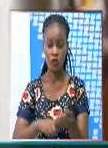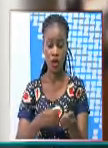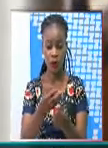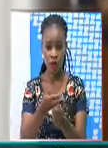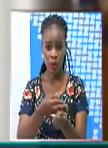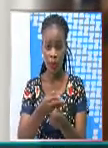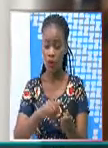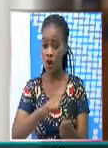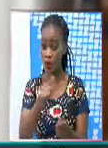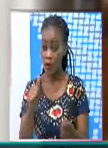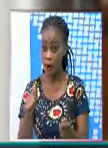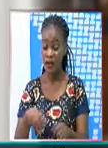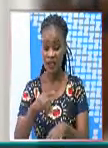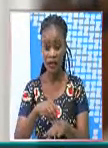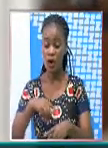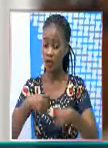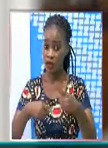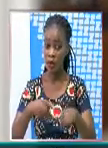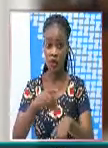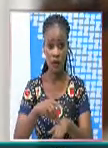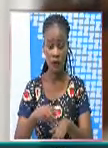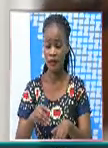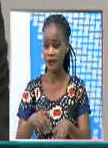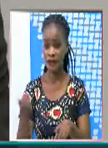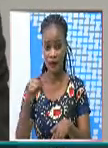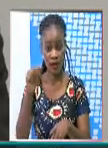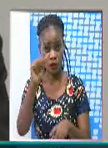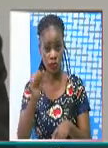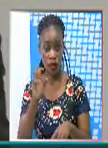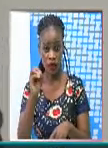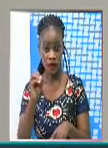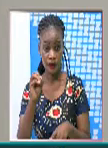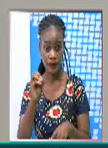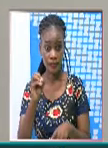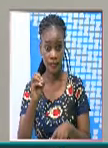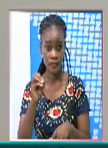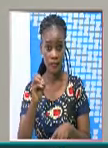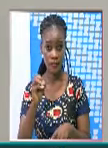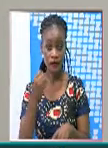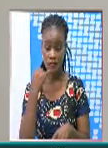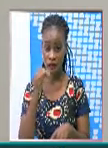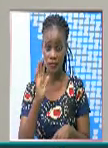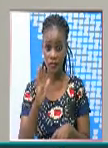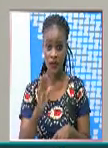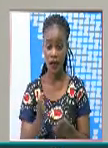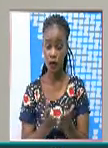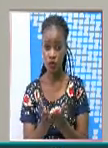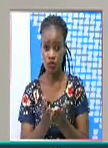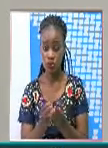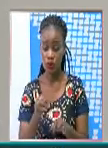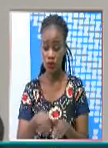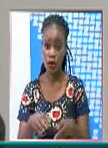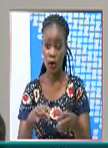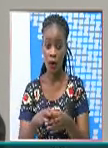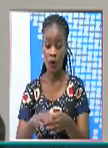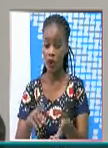day, the quantity I need every day, forever. So there is, as Chairman Karuanga was saying, need